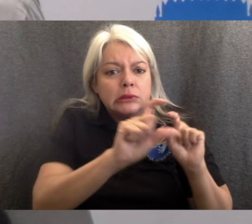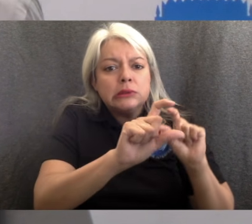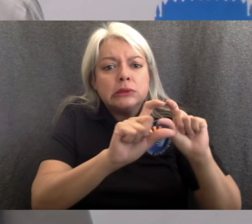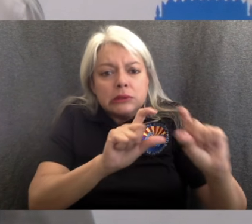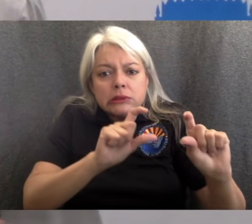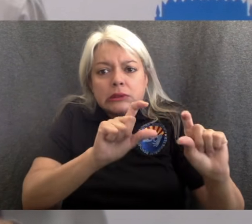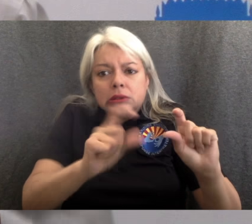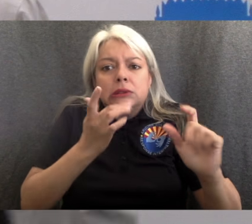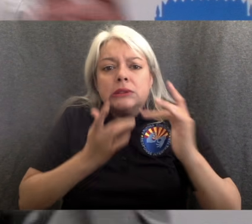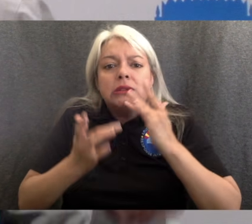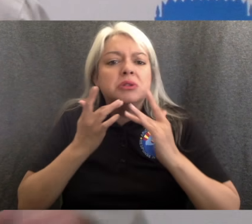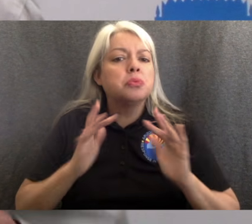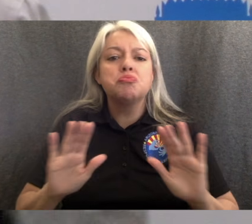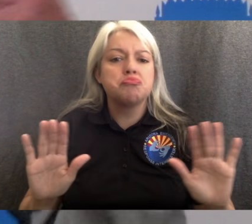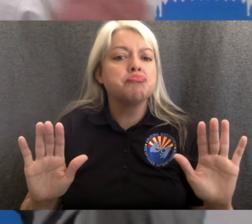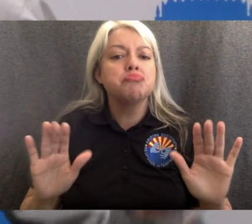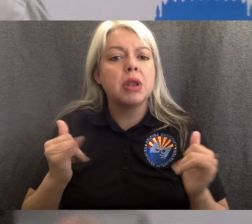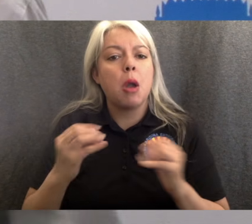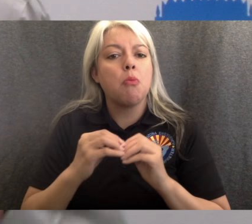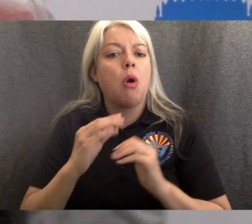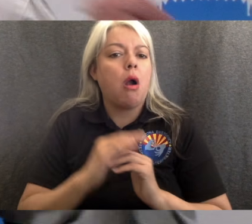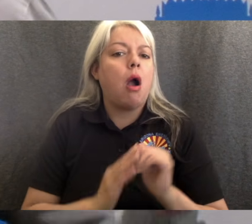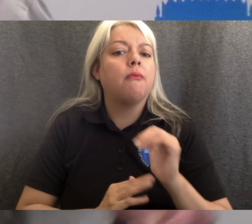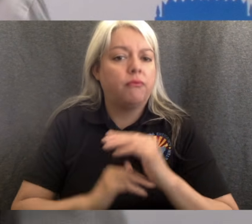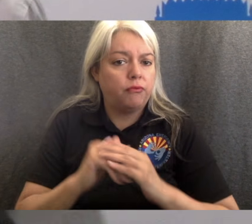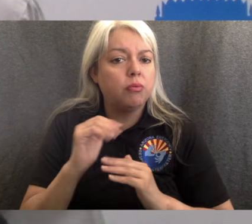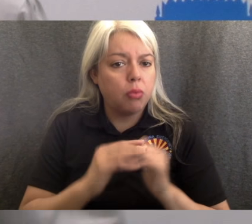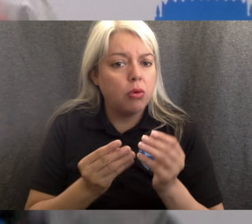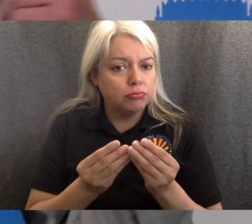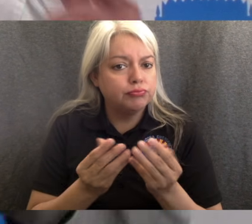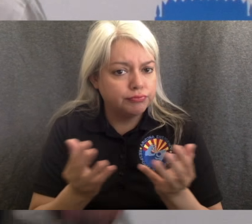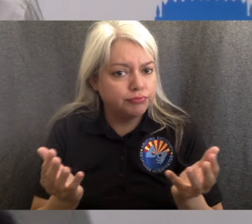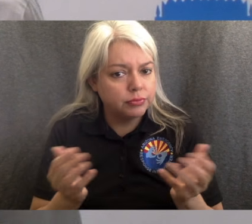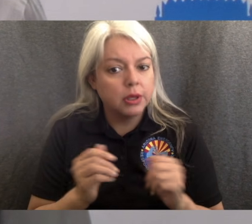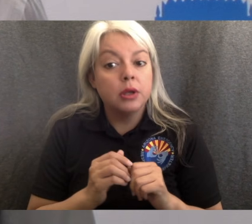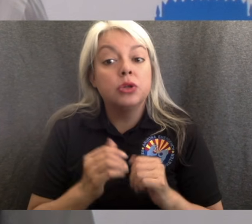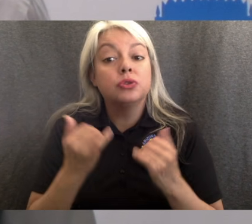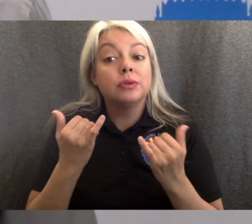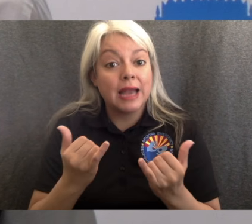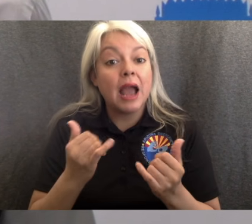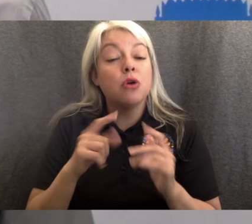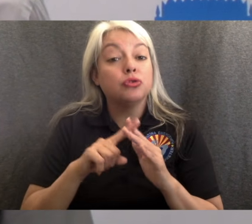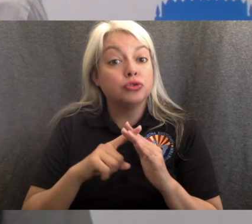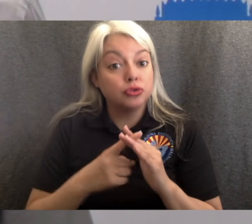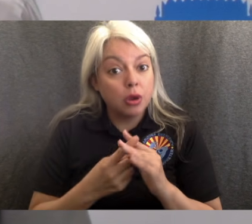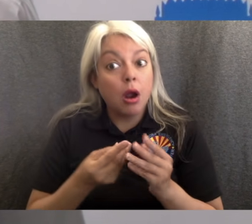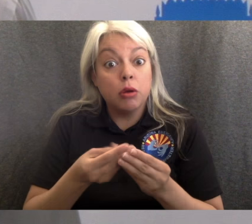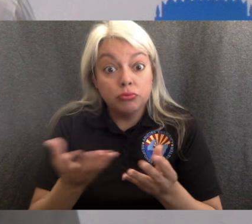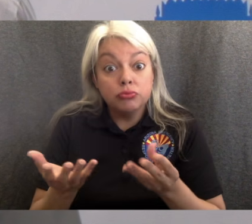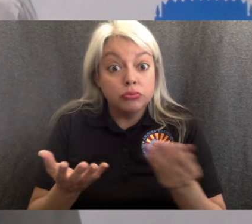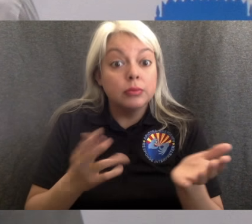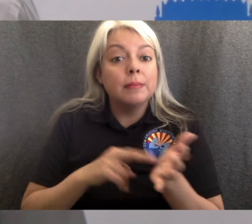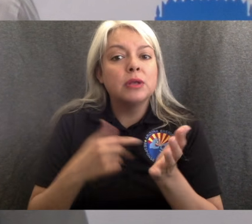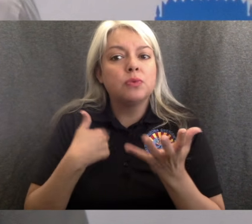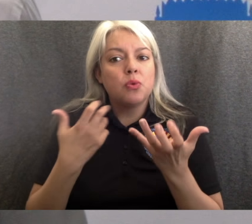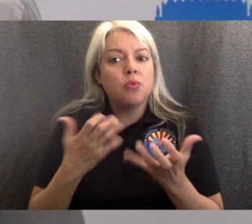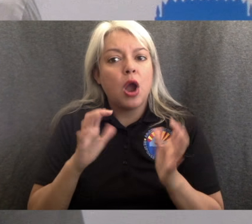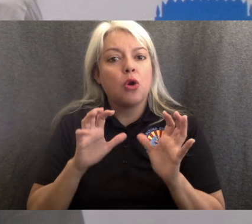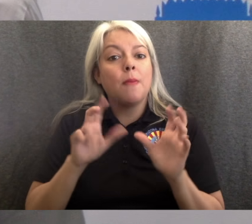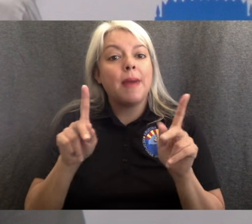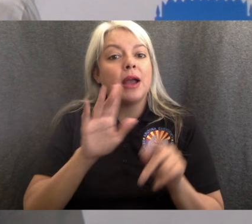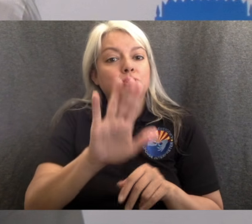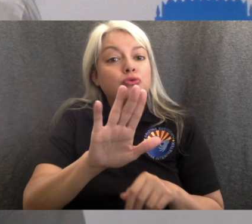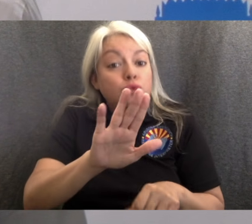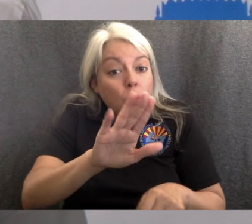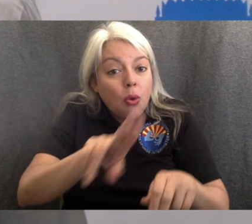tight supply so that as this continues to loosen up, we can get back to a normal scheme where your healthcare provider